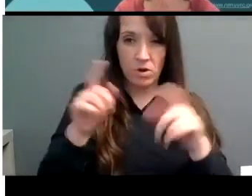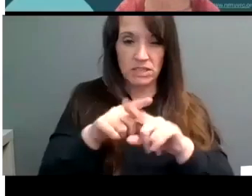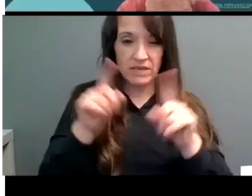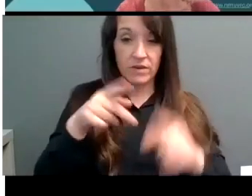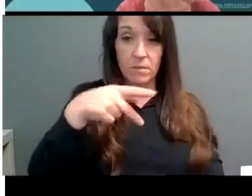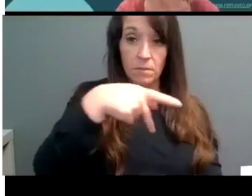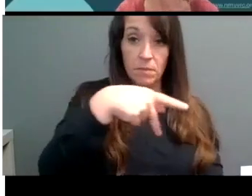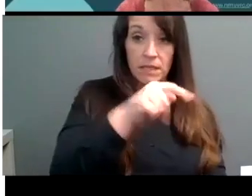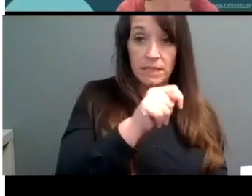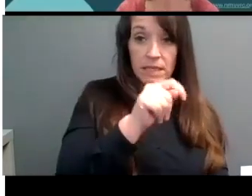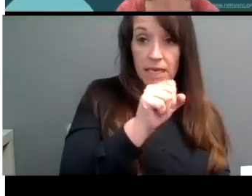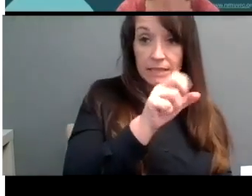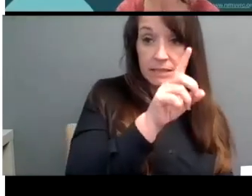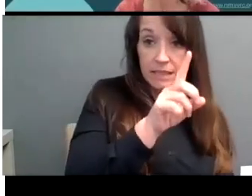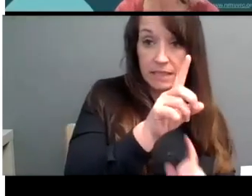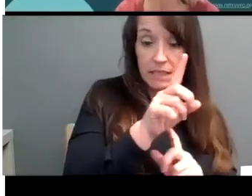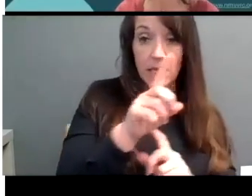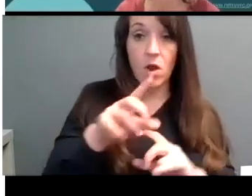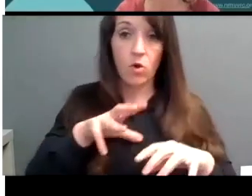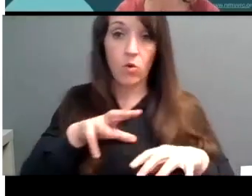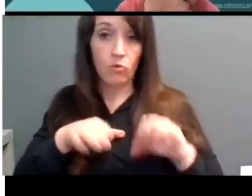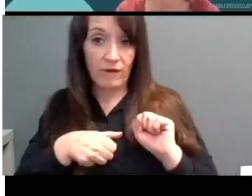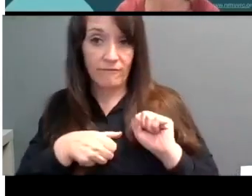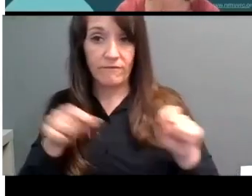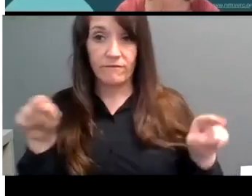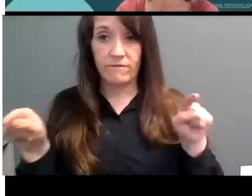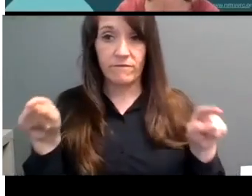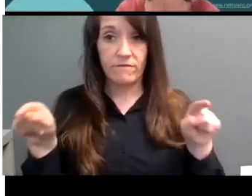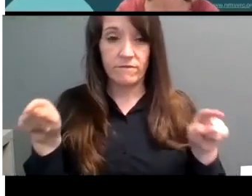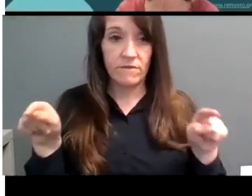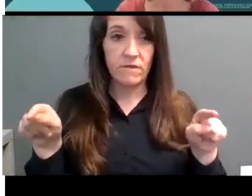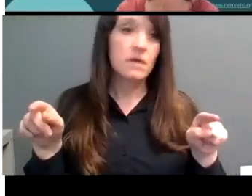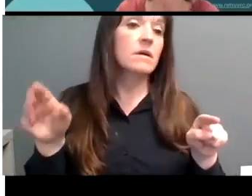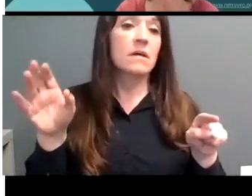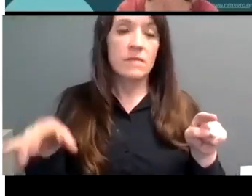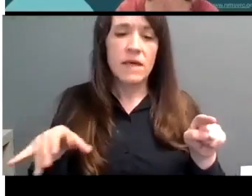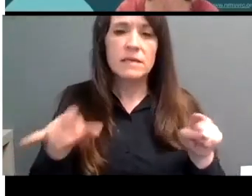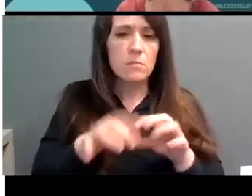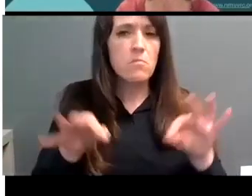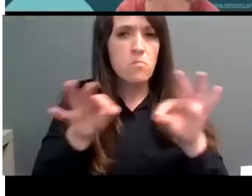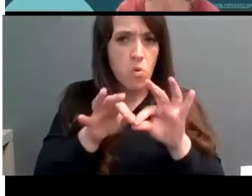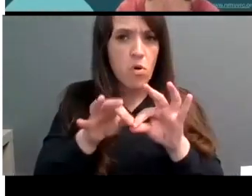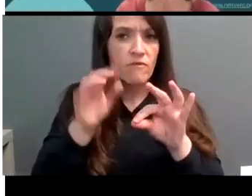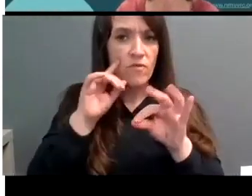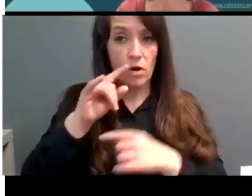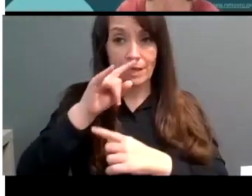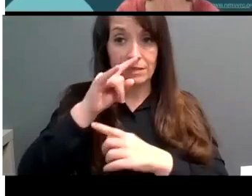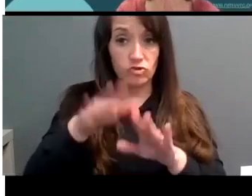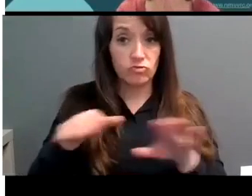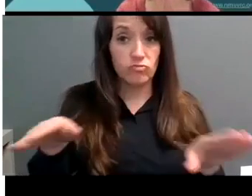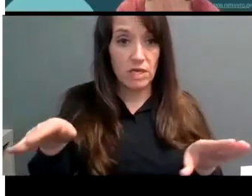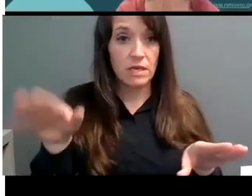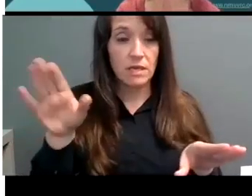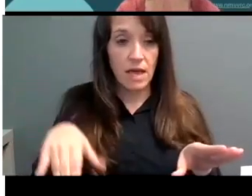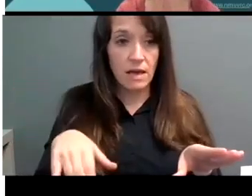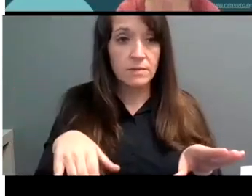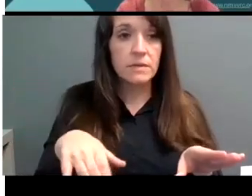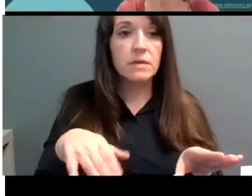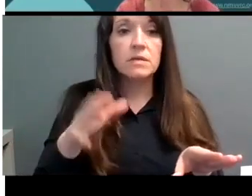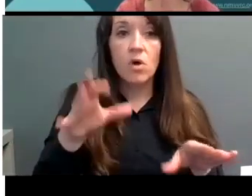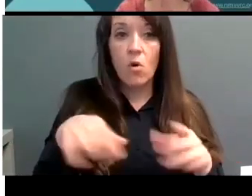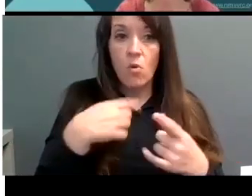versus grief. And this can be impactful for kids. So reminders, traumatic events like images, sounds,